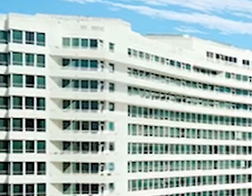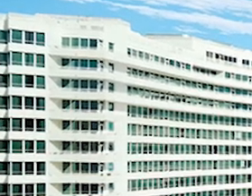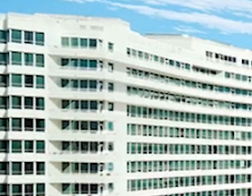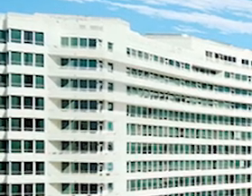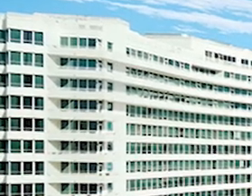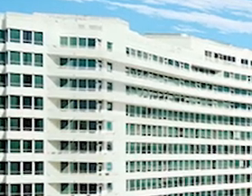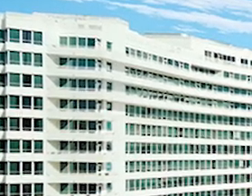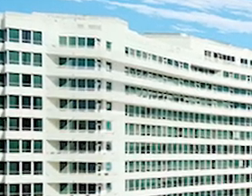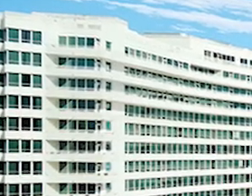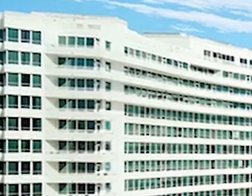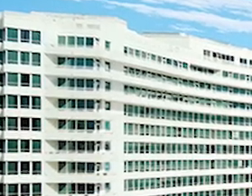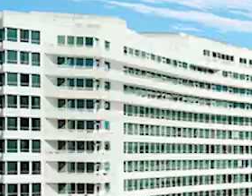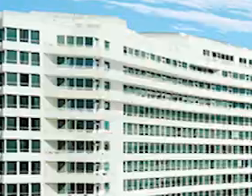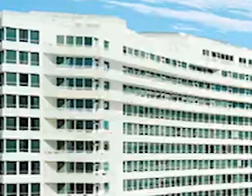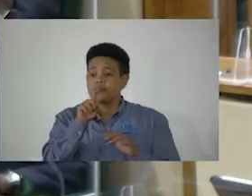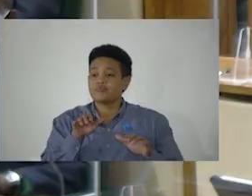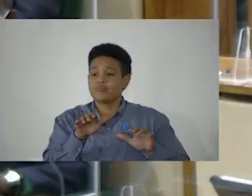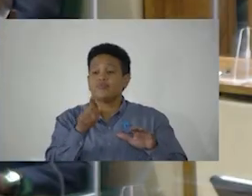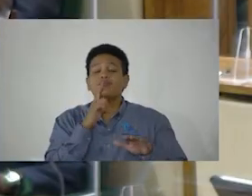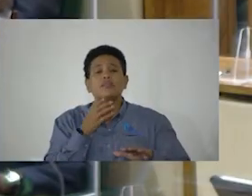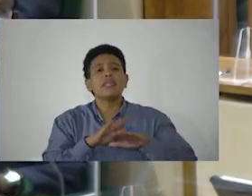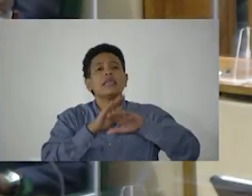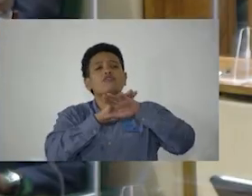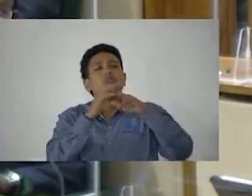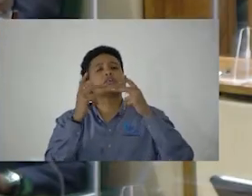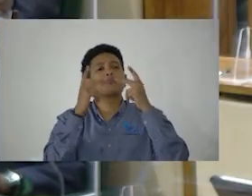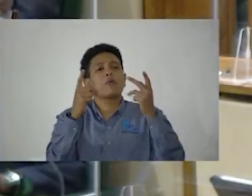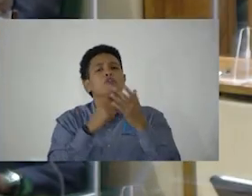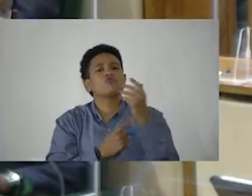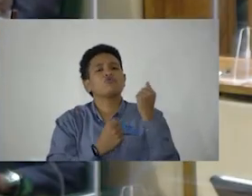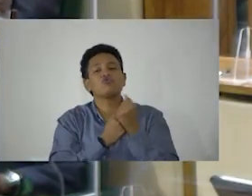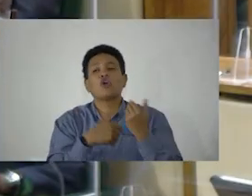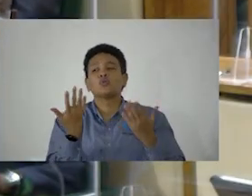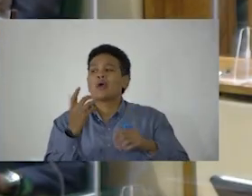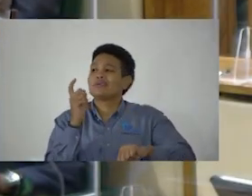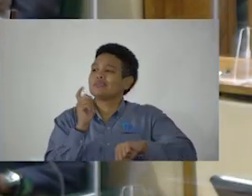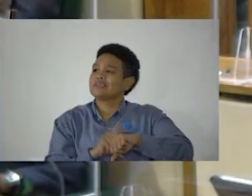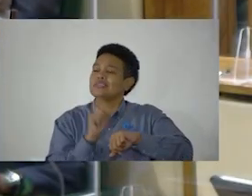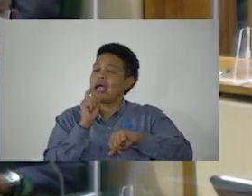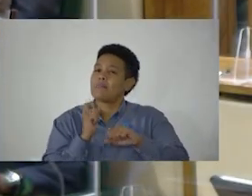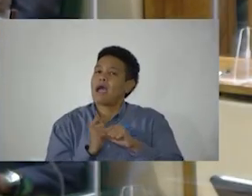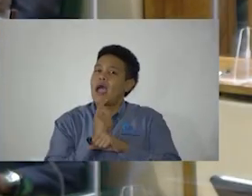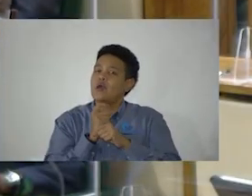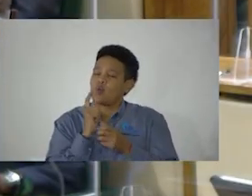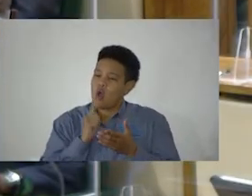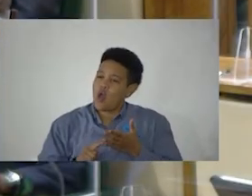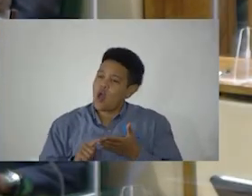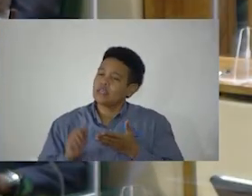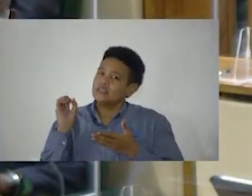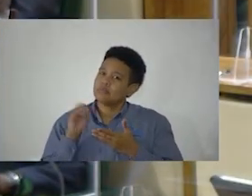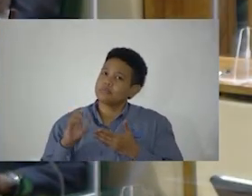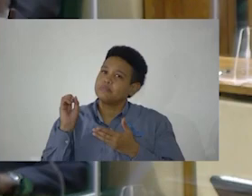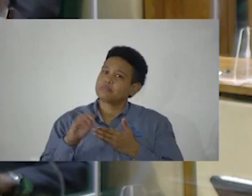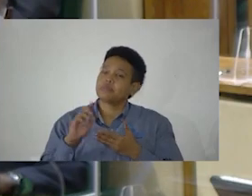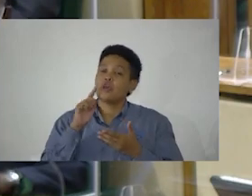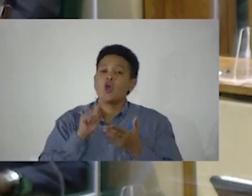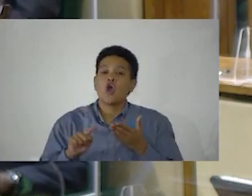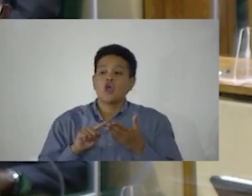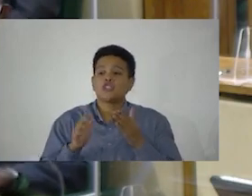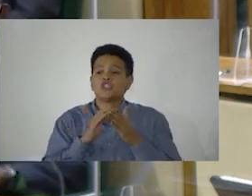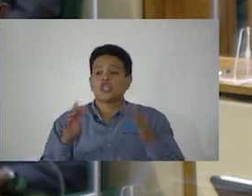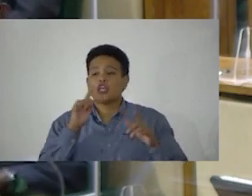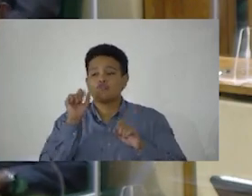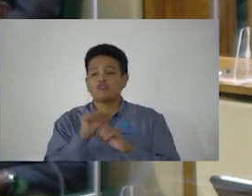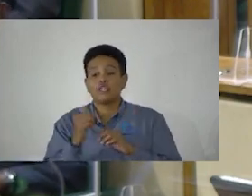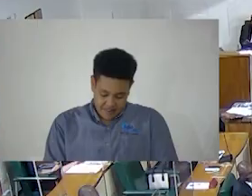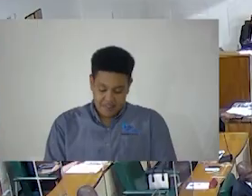of $500 million. Minister of Finance and the Public Service Dr. Nigel Clark says that in seeking to attract potential